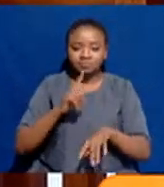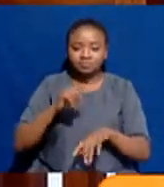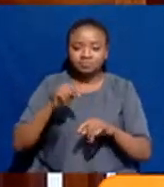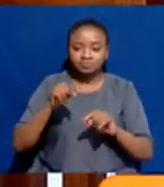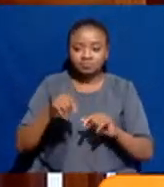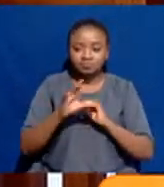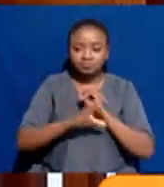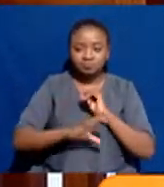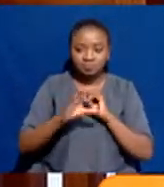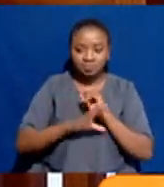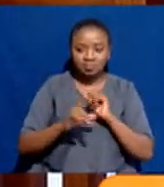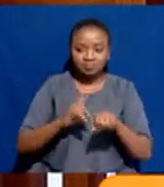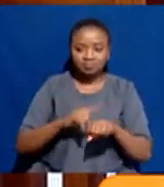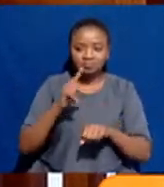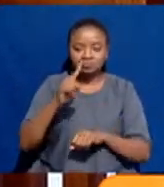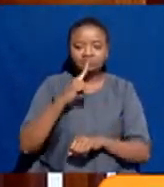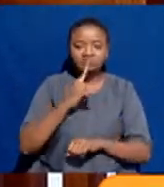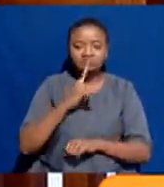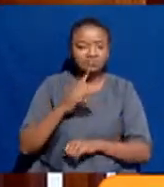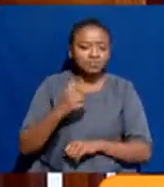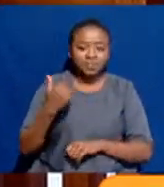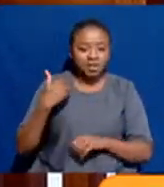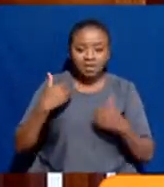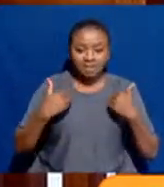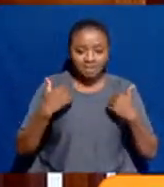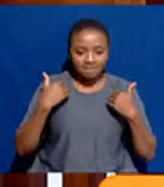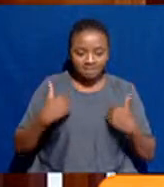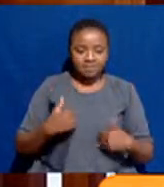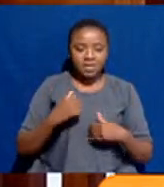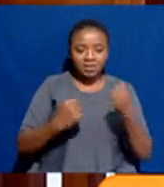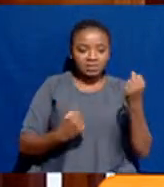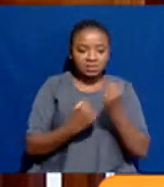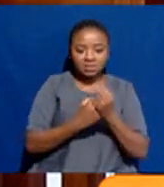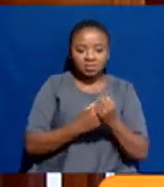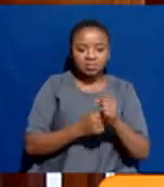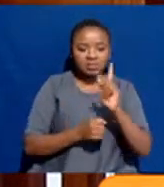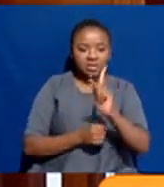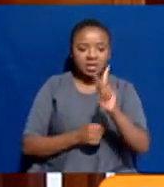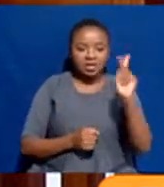country you say you don't support KK